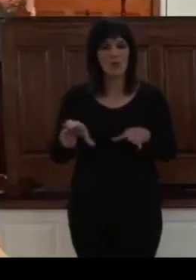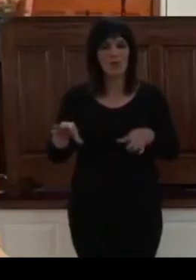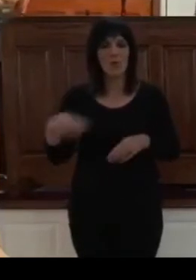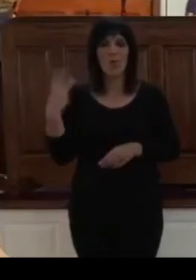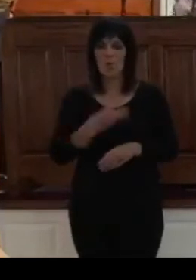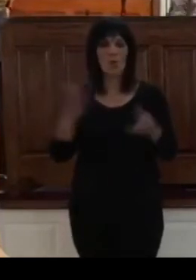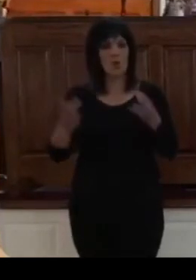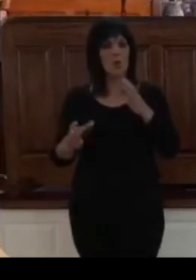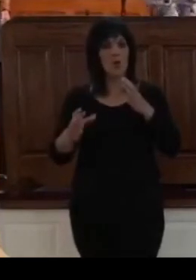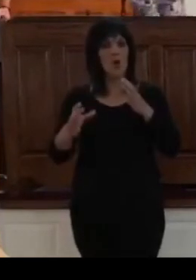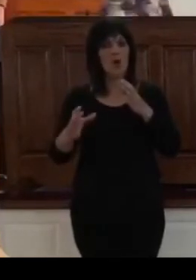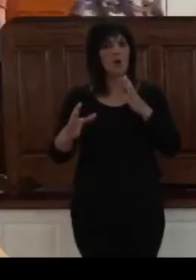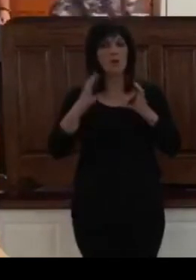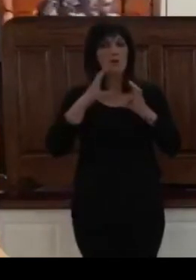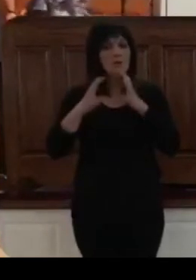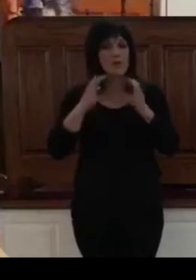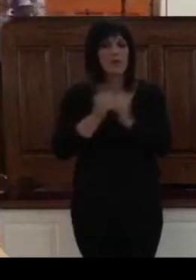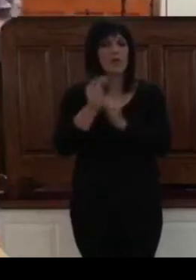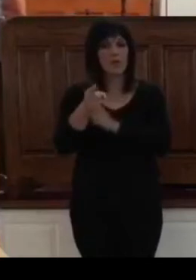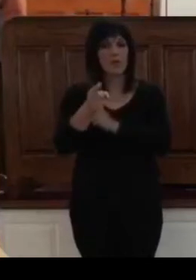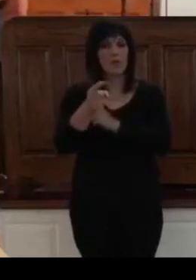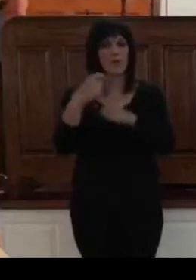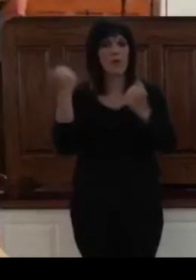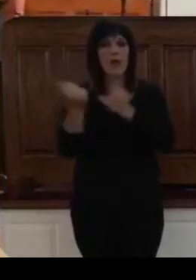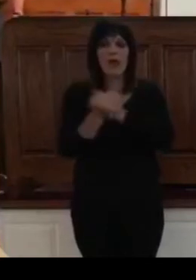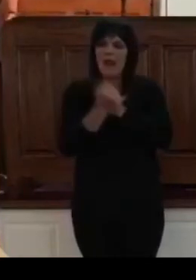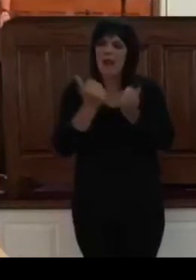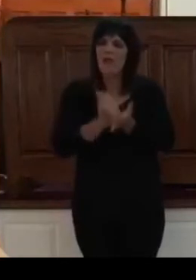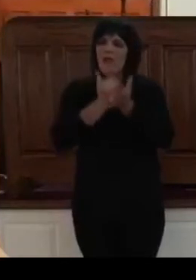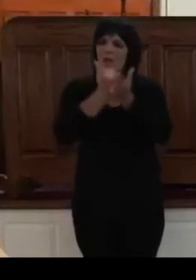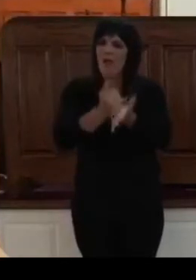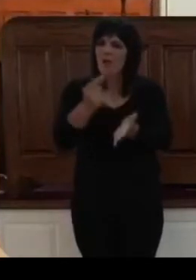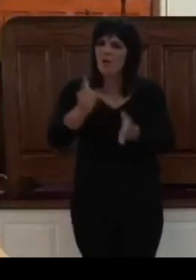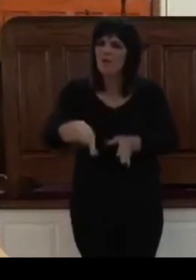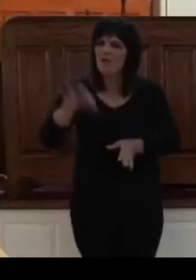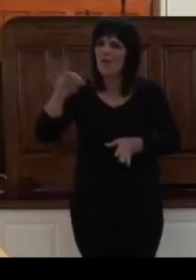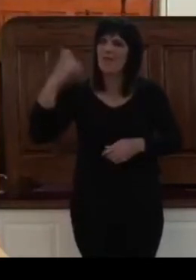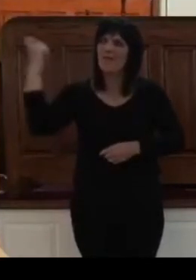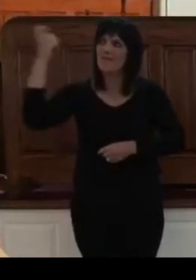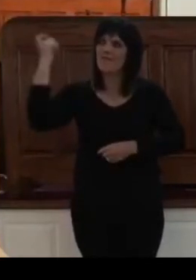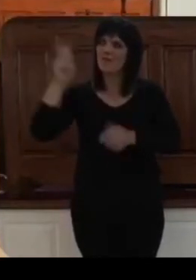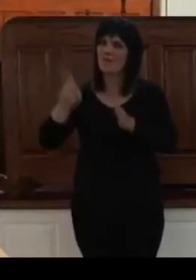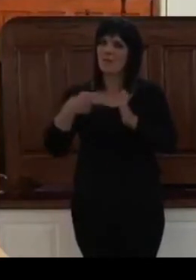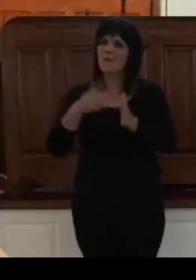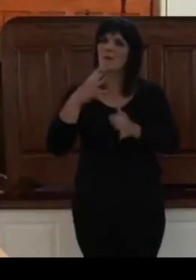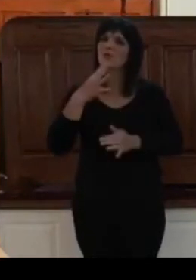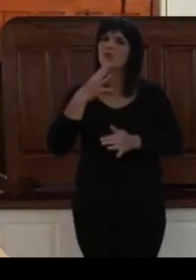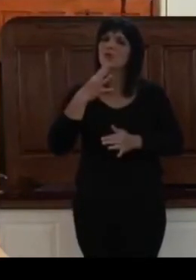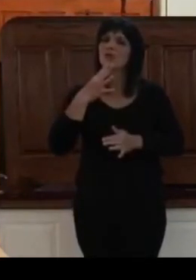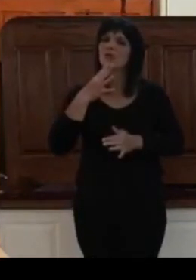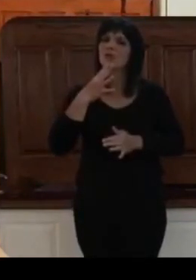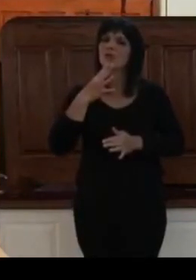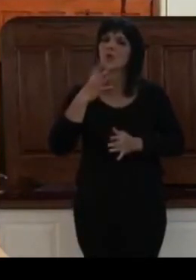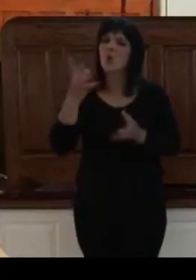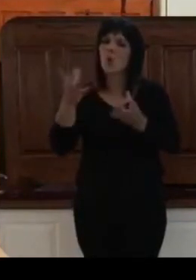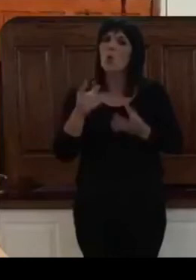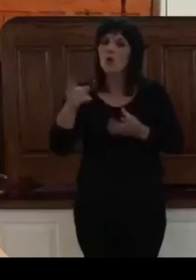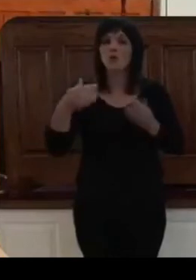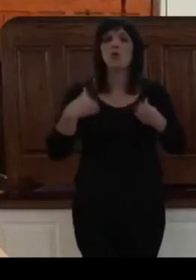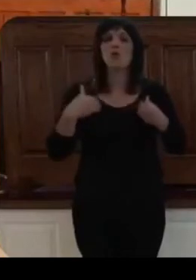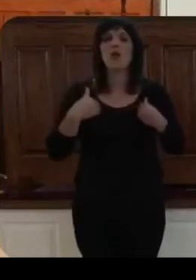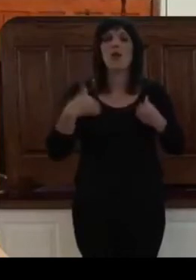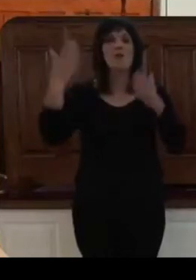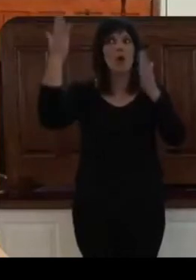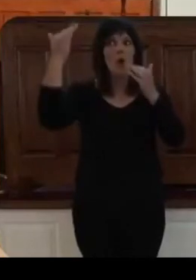it's online, whatever it takes. We'd love to help you find that victory that Paul spoke about so you can have the hope and the joy of that future